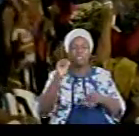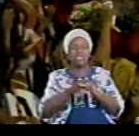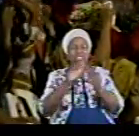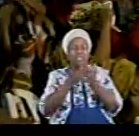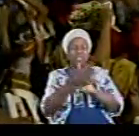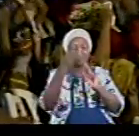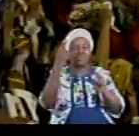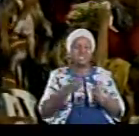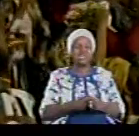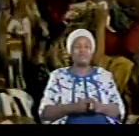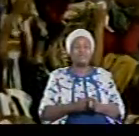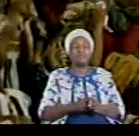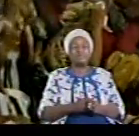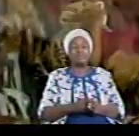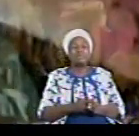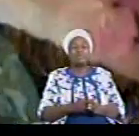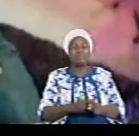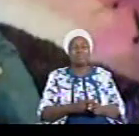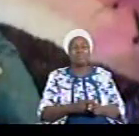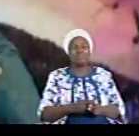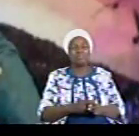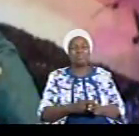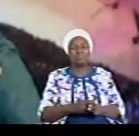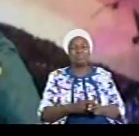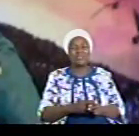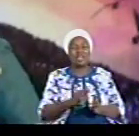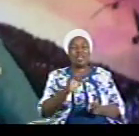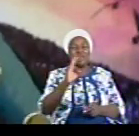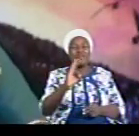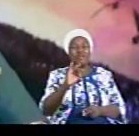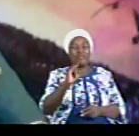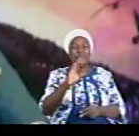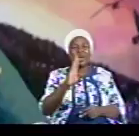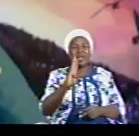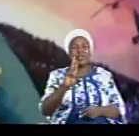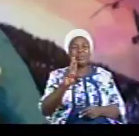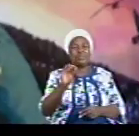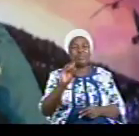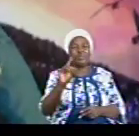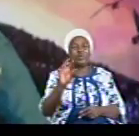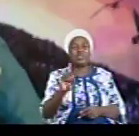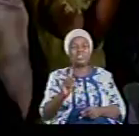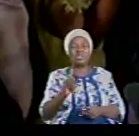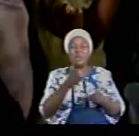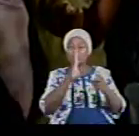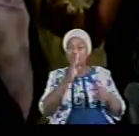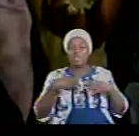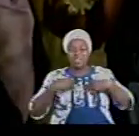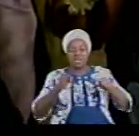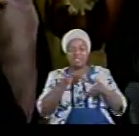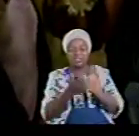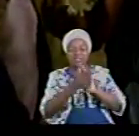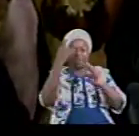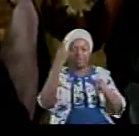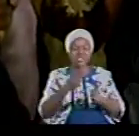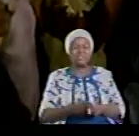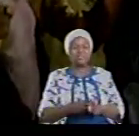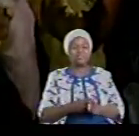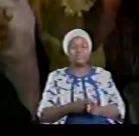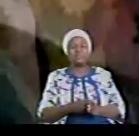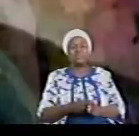name fibroids be healed in Jesus name